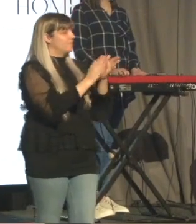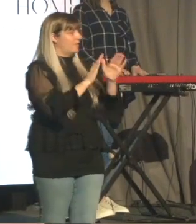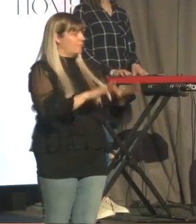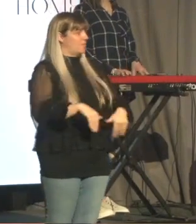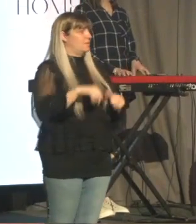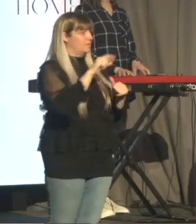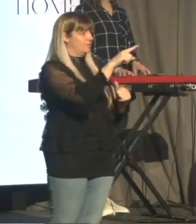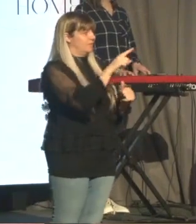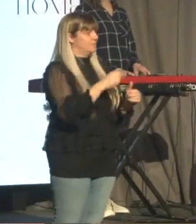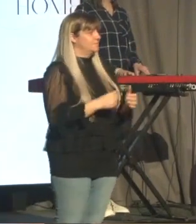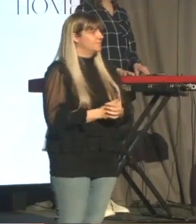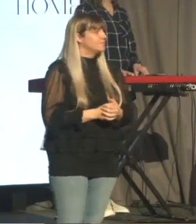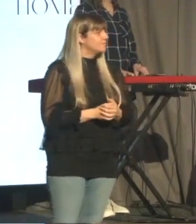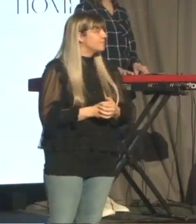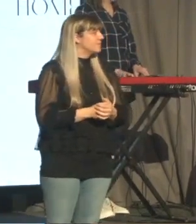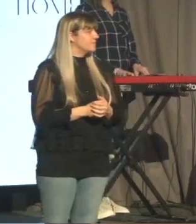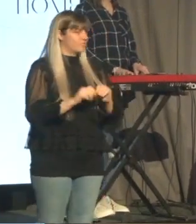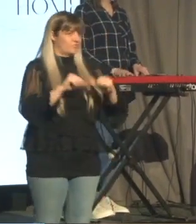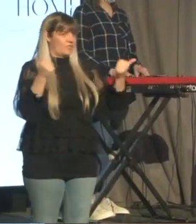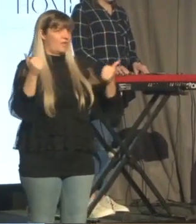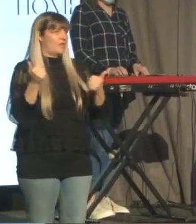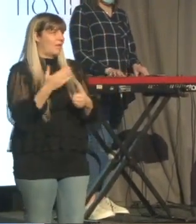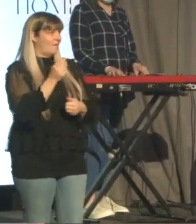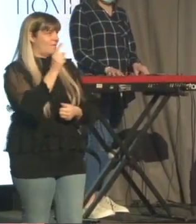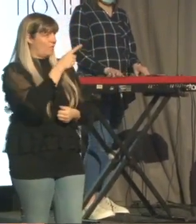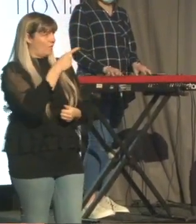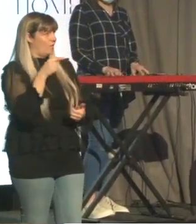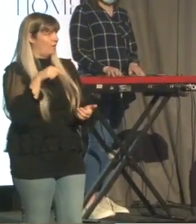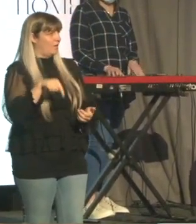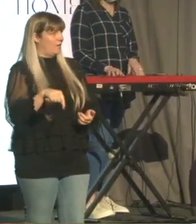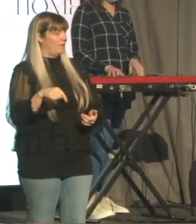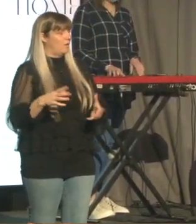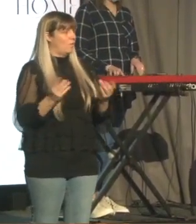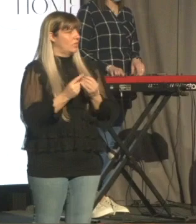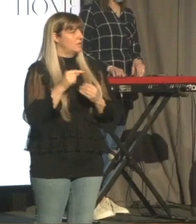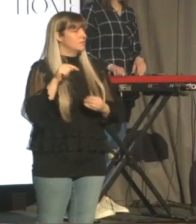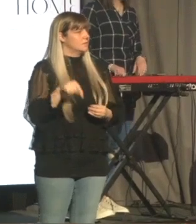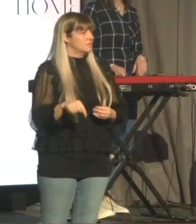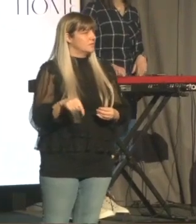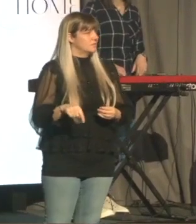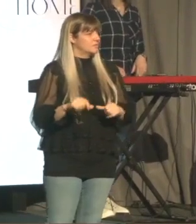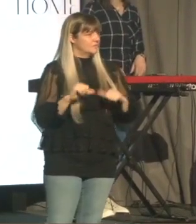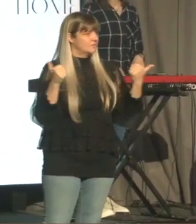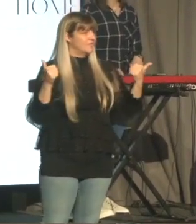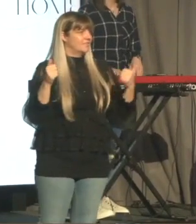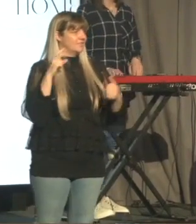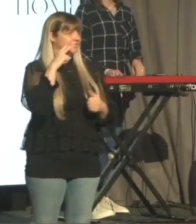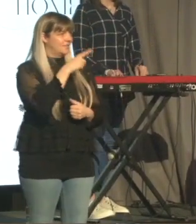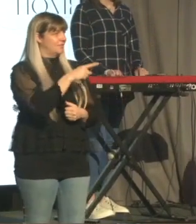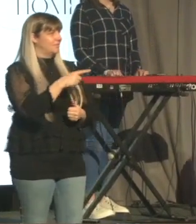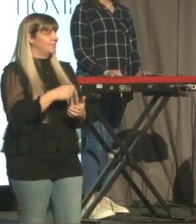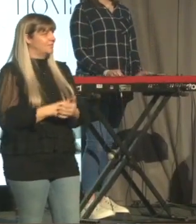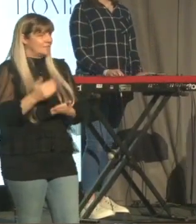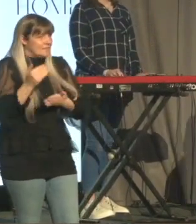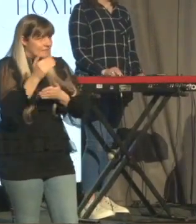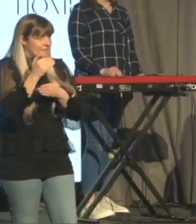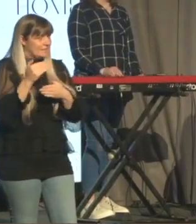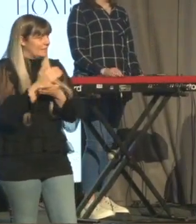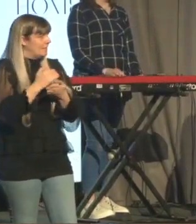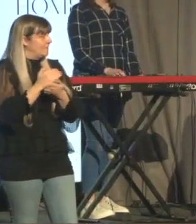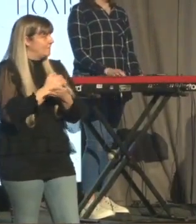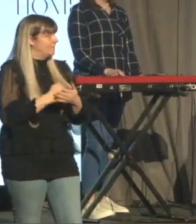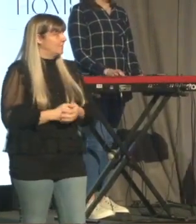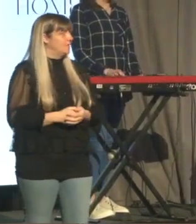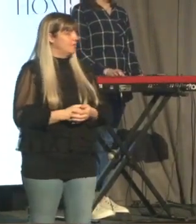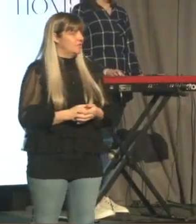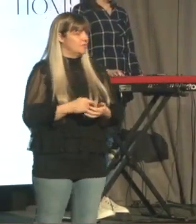Great to have Neil back again in our midst today. So good. So good to see him back safely. So we're going to continue